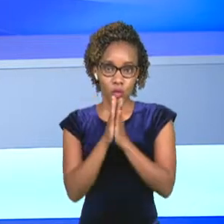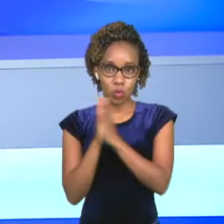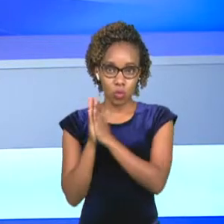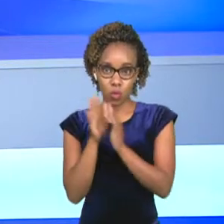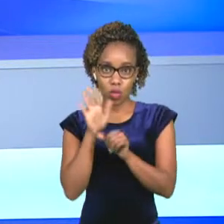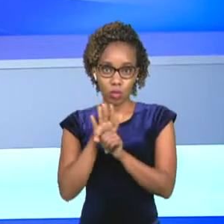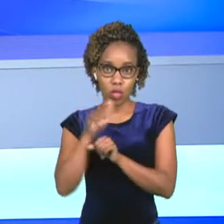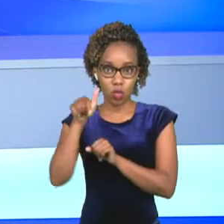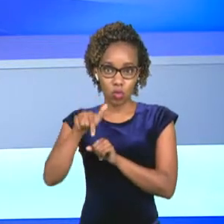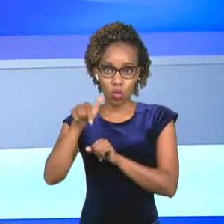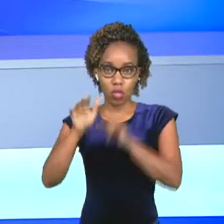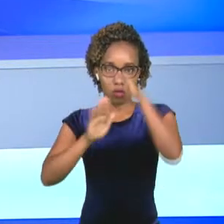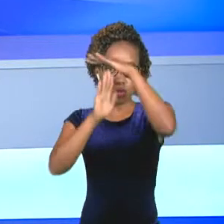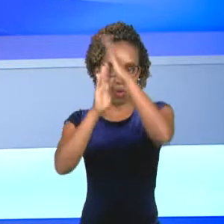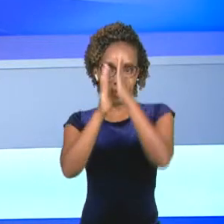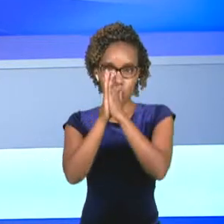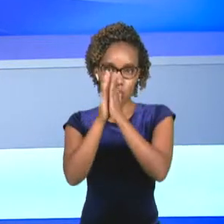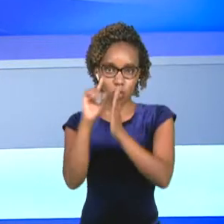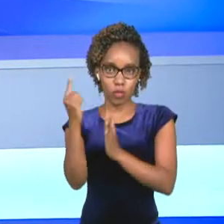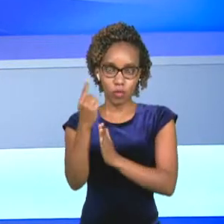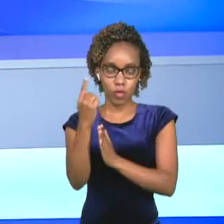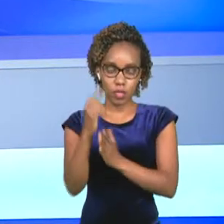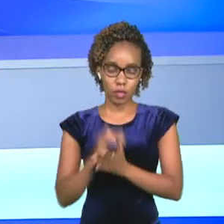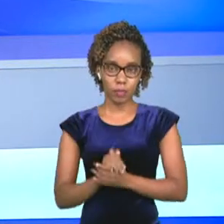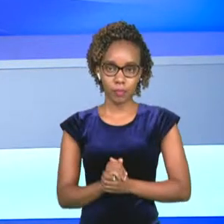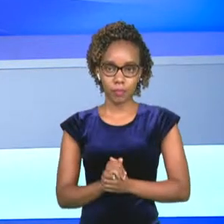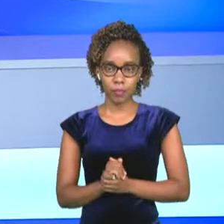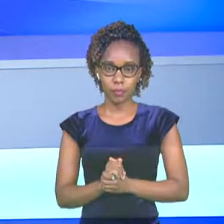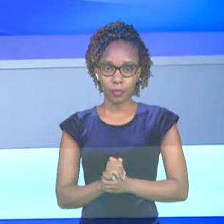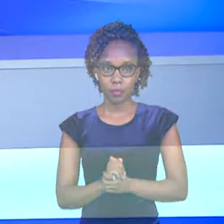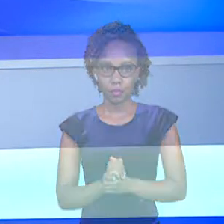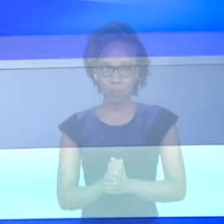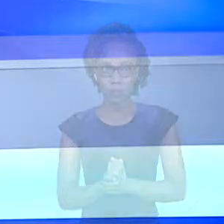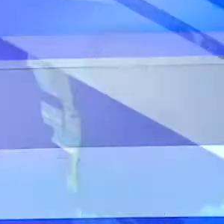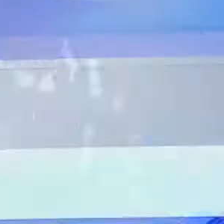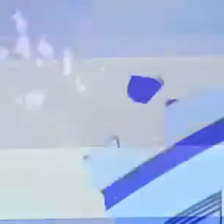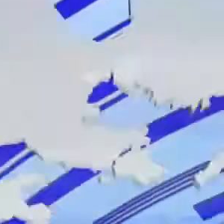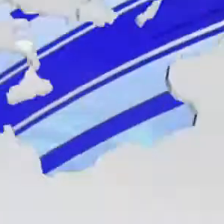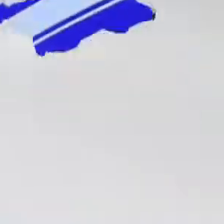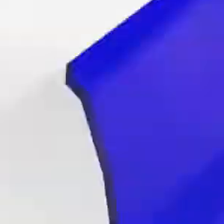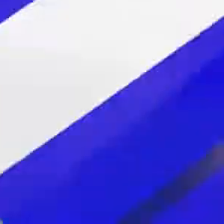prepared for you tonight, but first, let's take a look at the headlines.